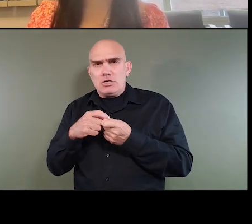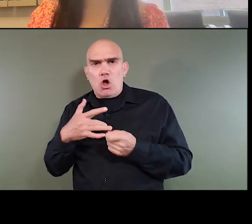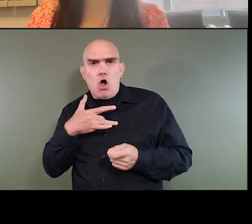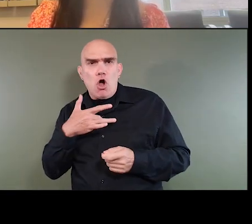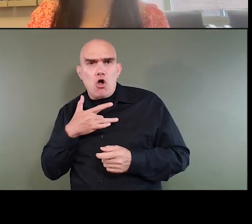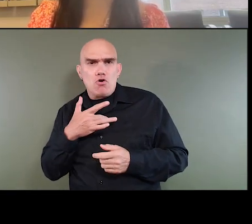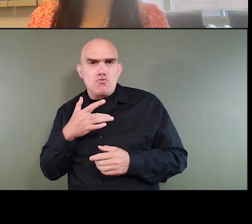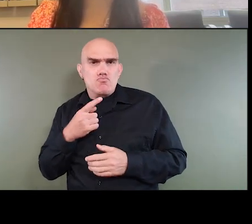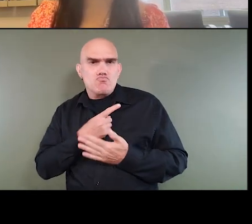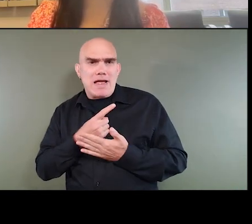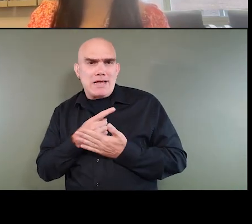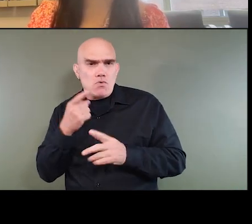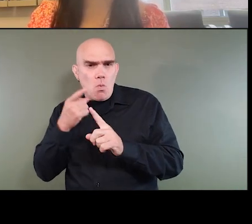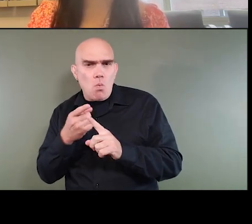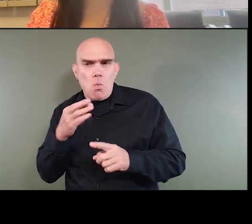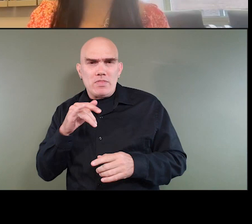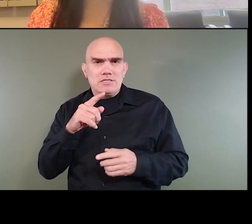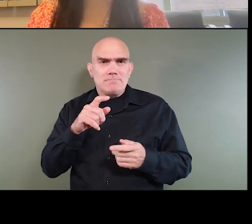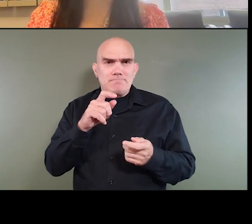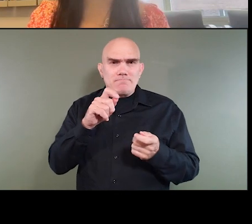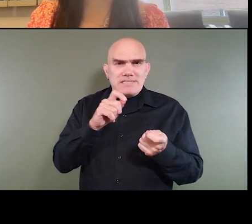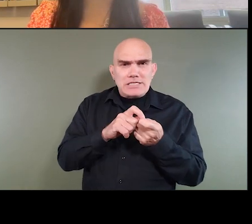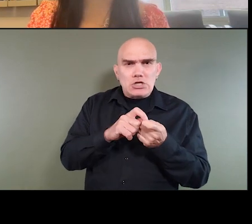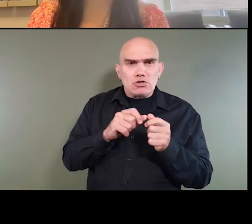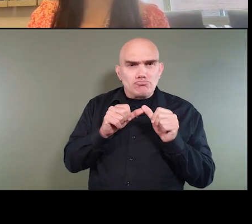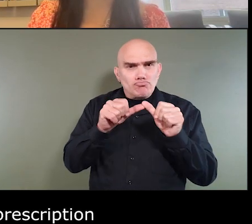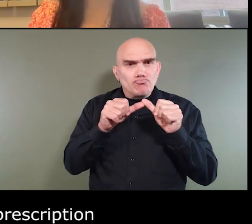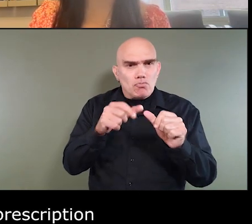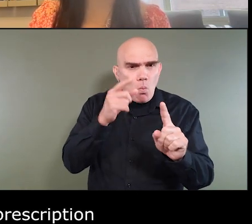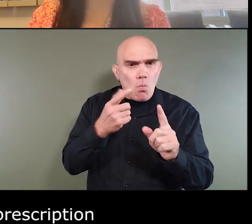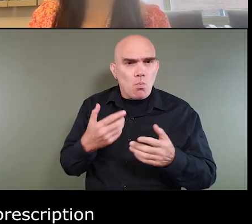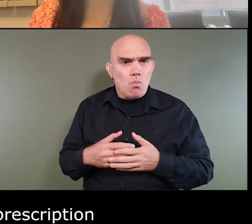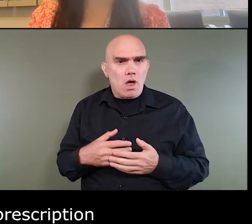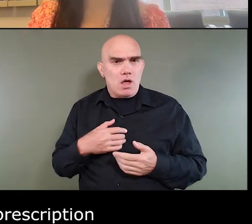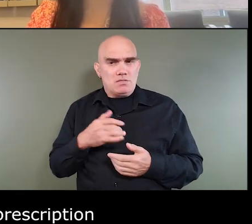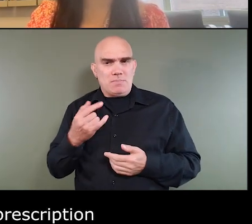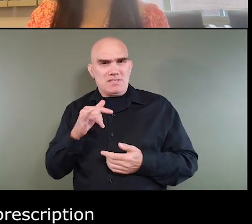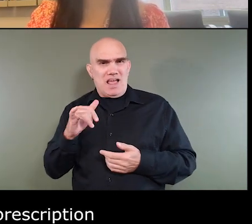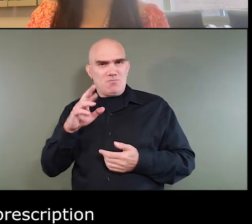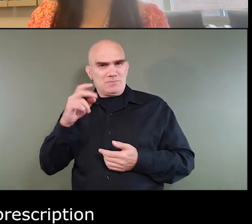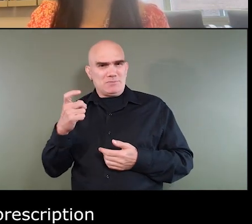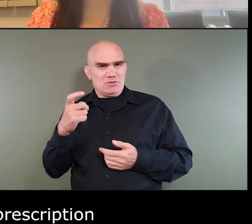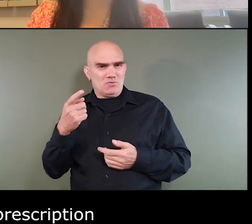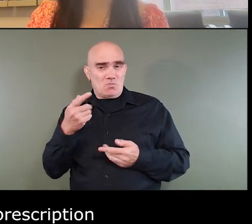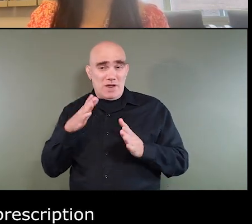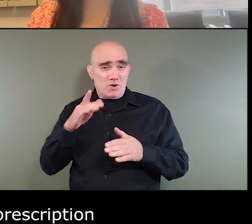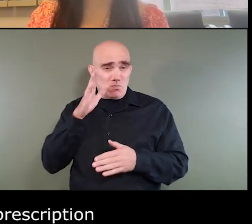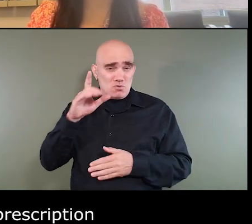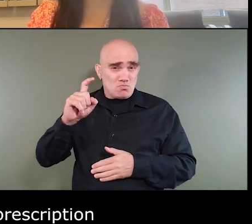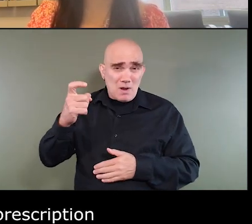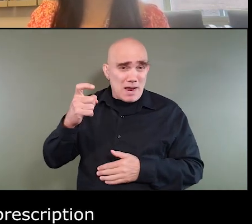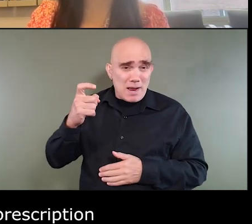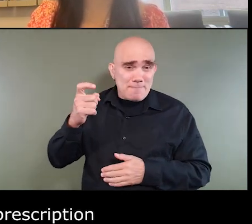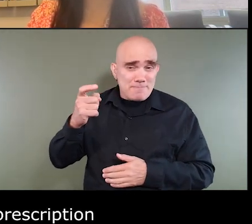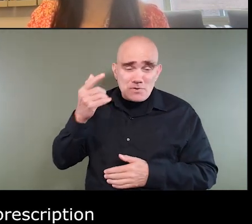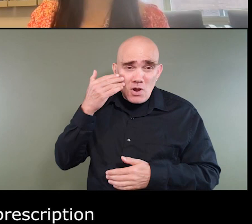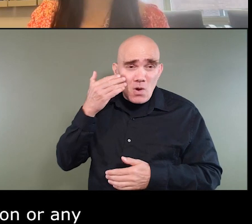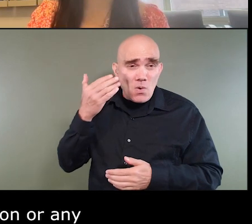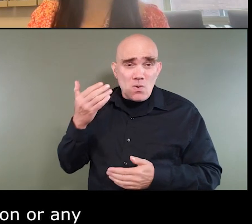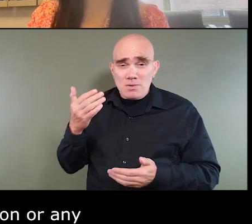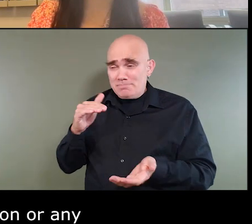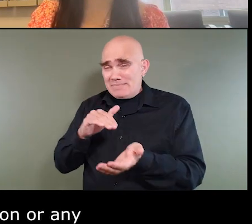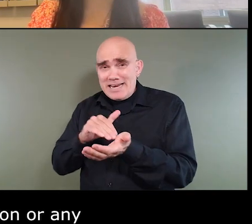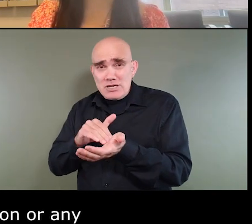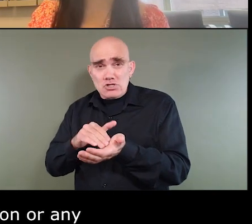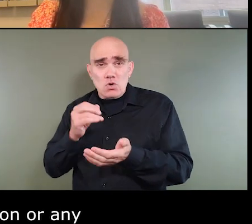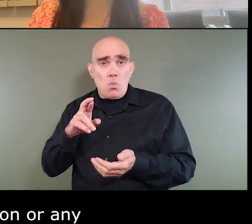rate goal, or with this particular duration goal. Just come up with something that's that's a prescription the way you would prescribe